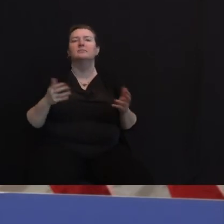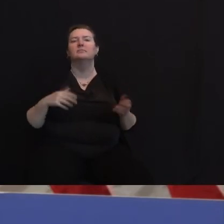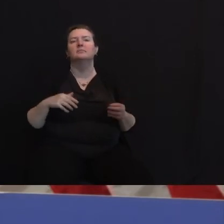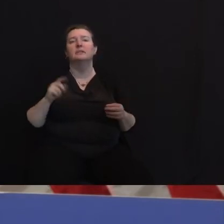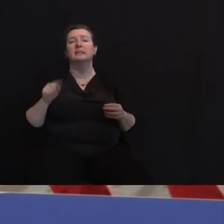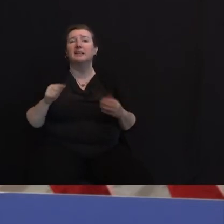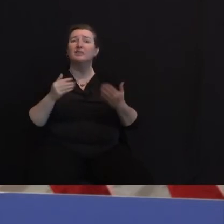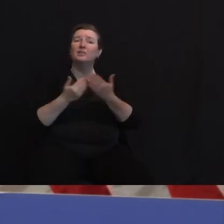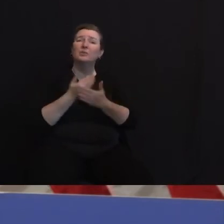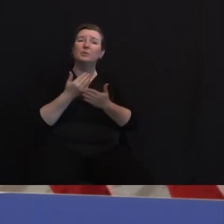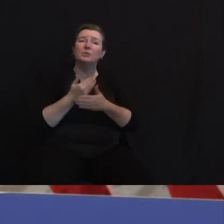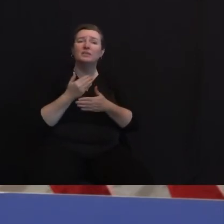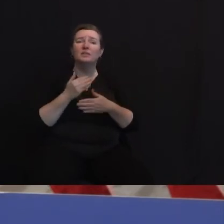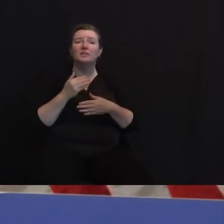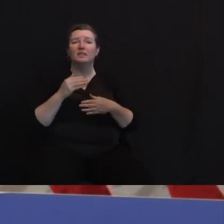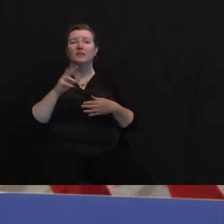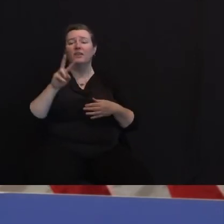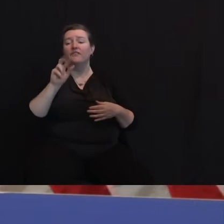have